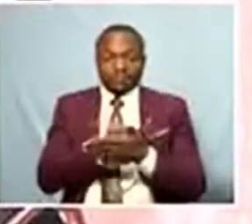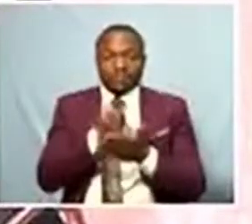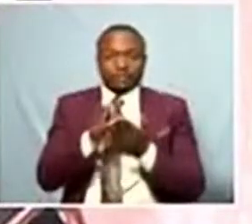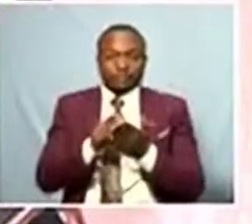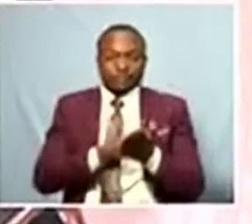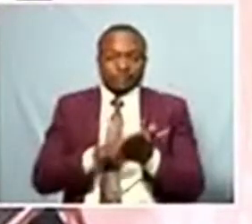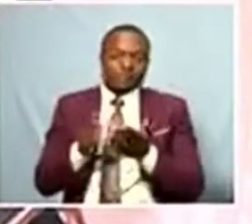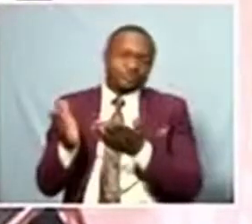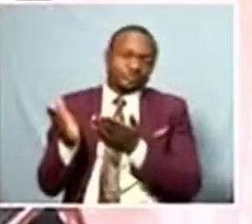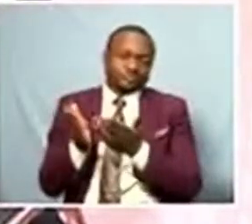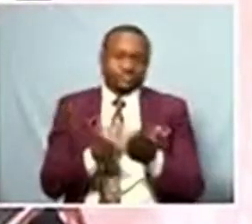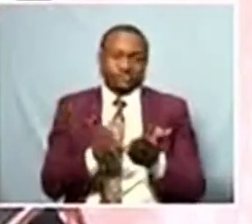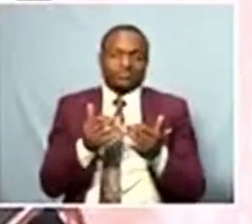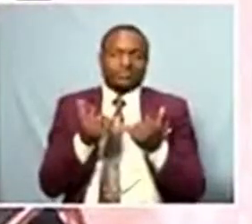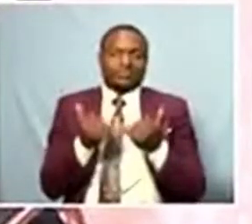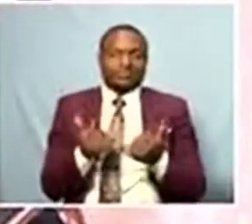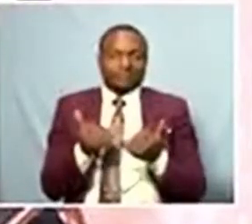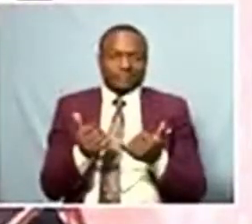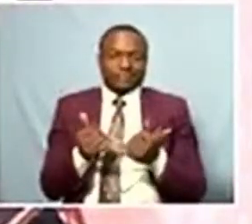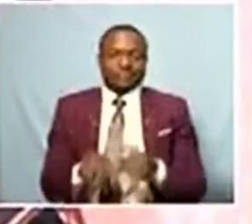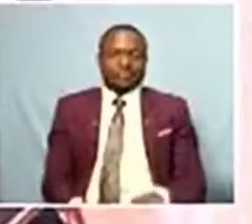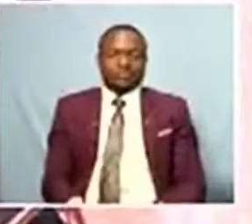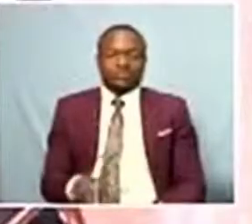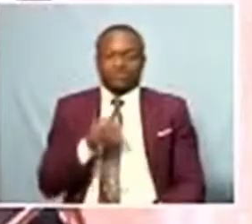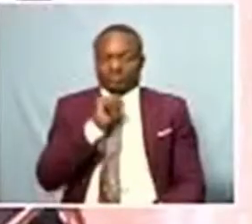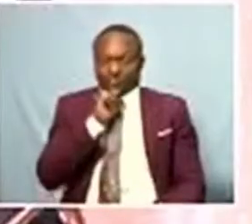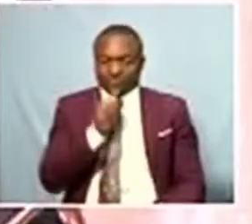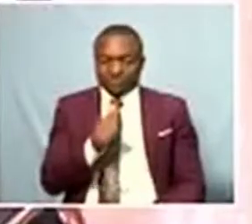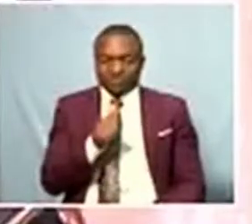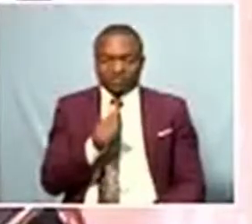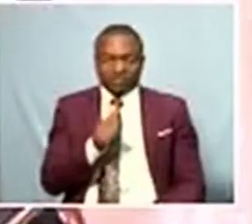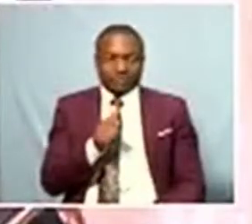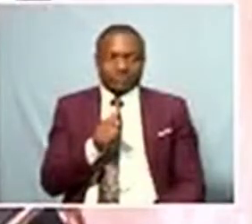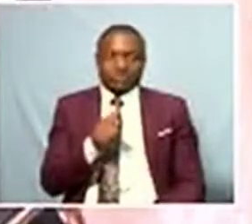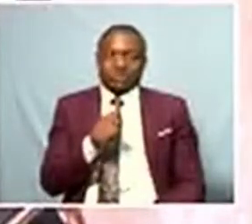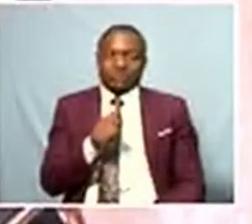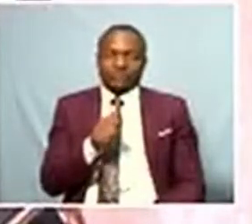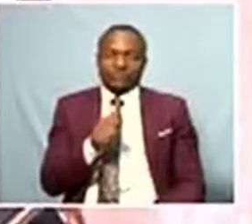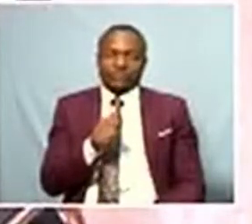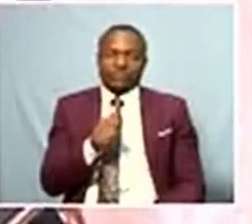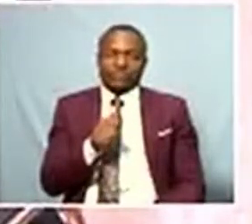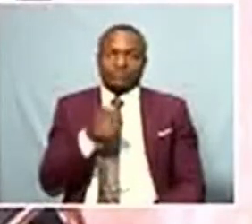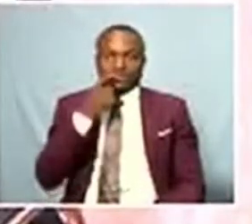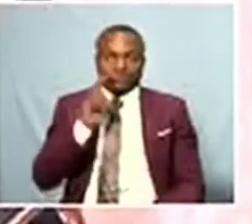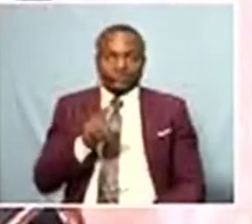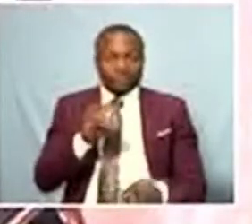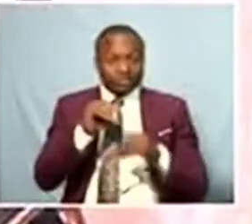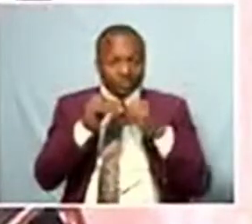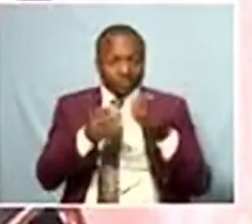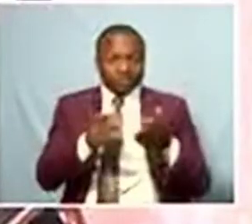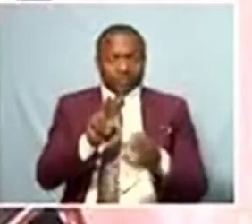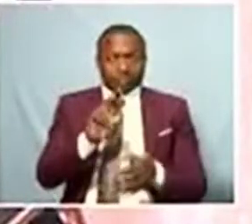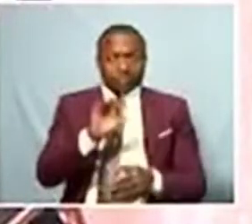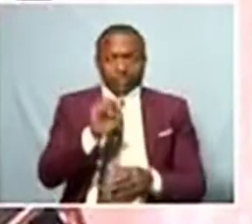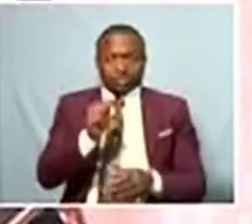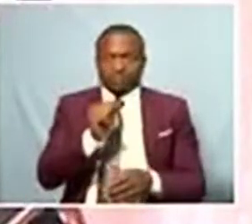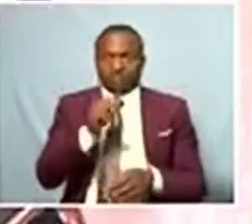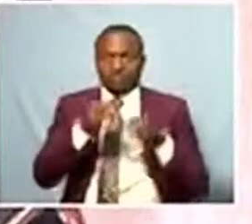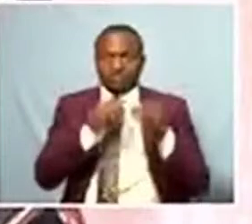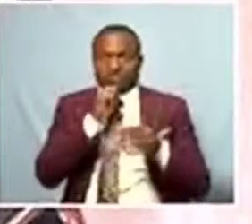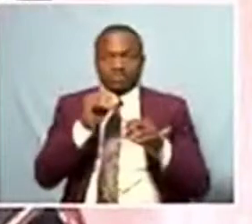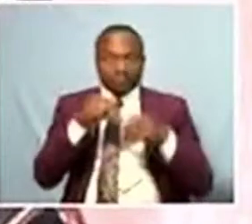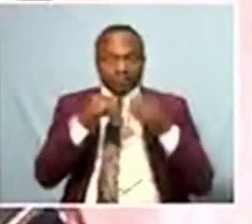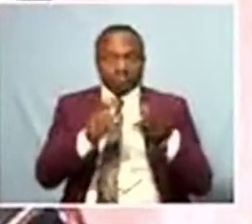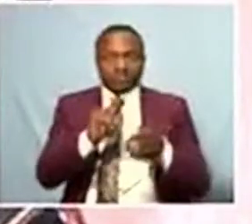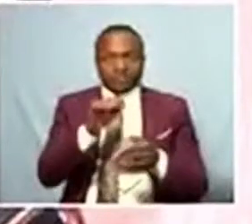now, and it's not guaranteed that they'll give you the visa. But if they don't give you a visa, they will